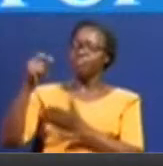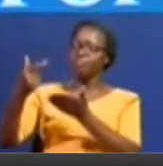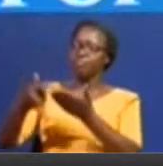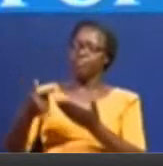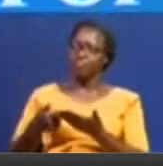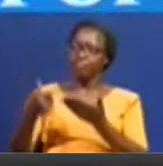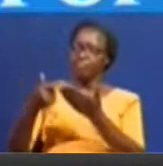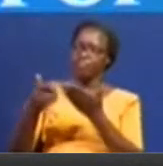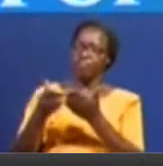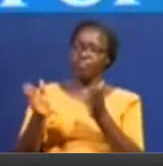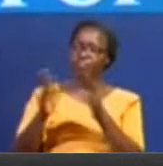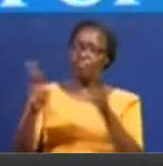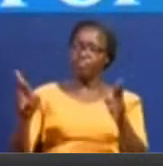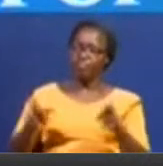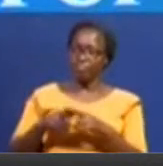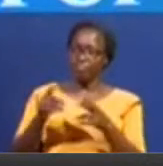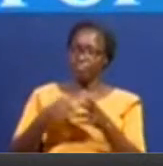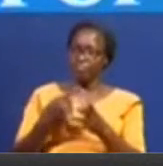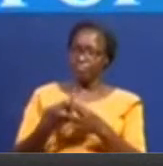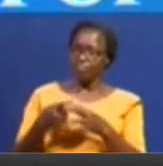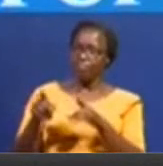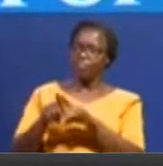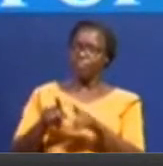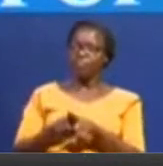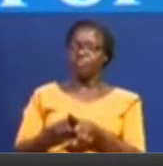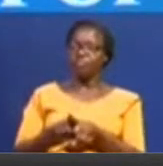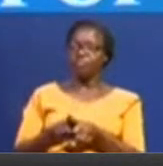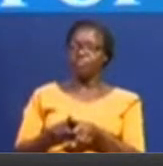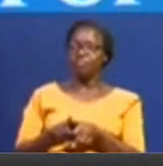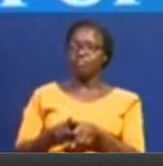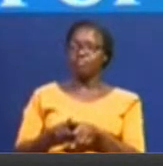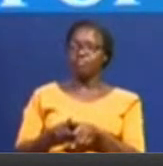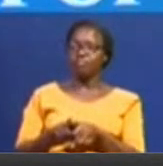open room. Then I would also, like I said,